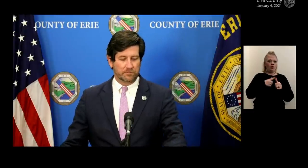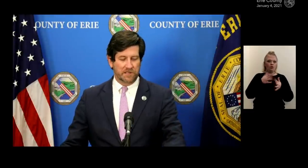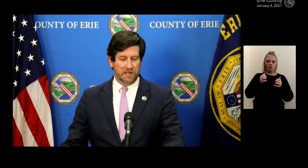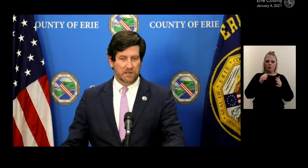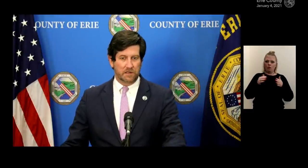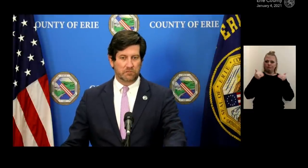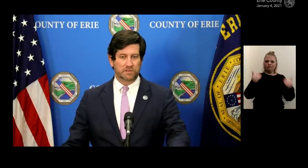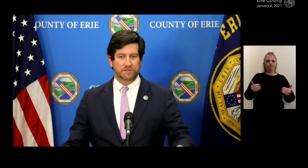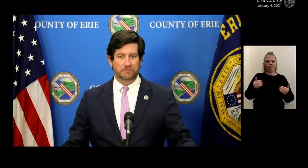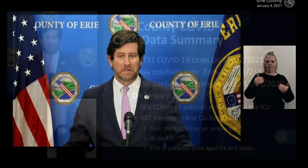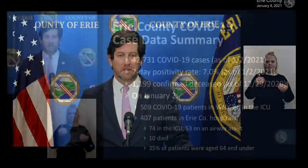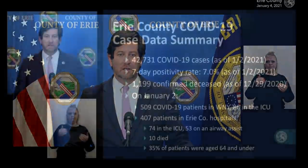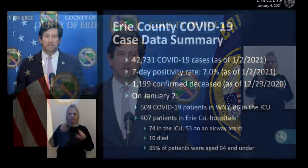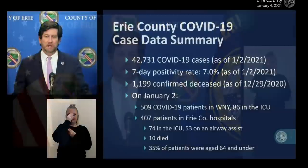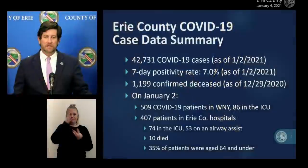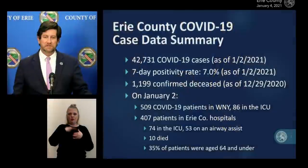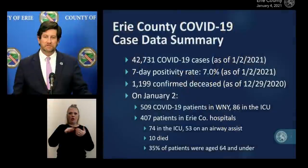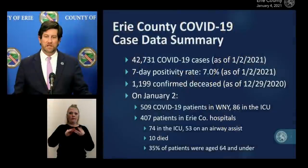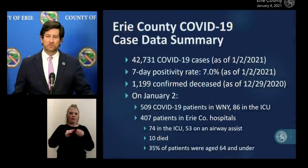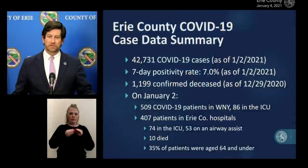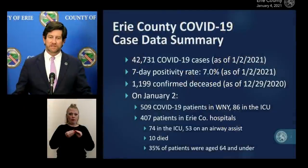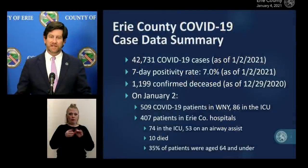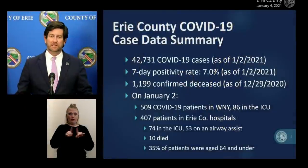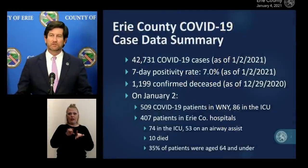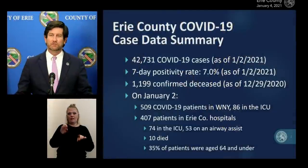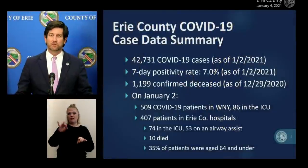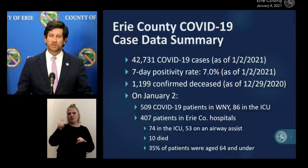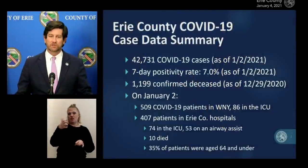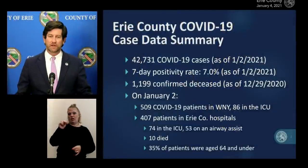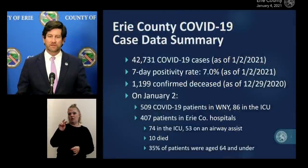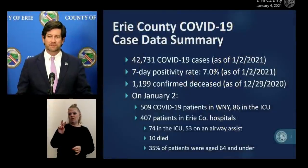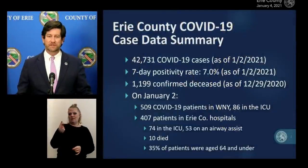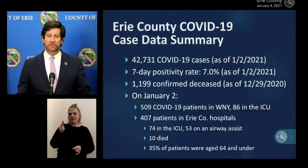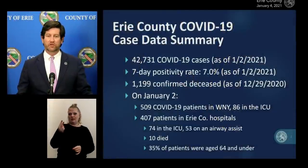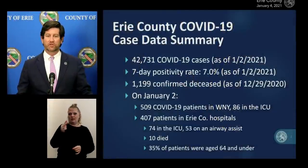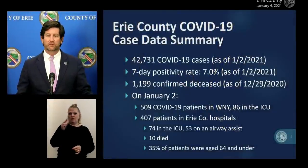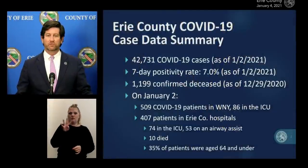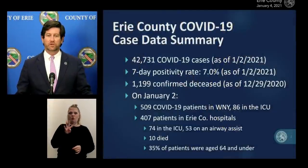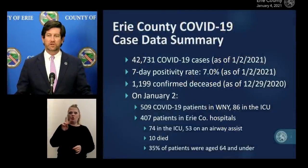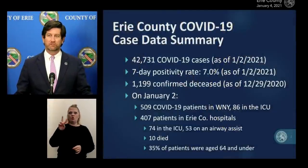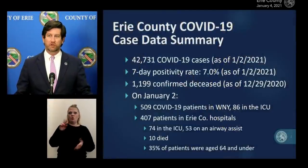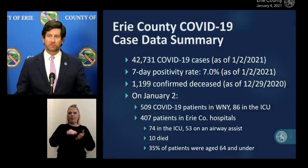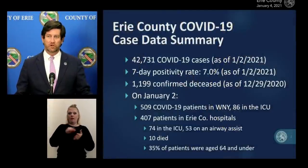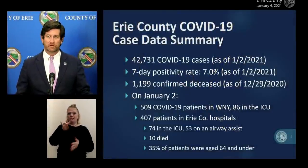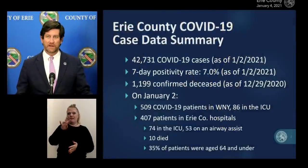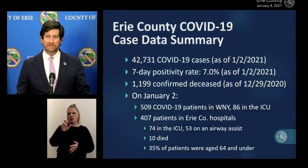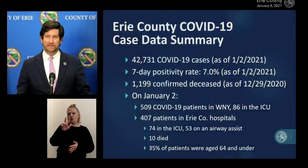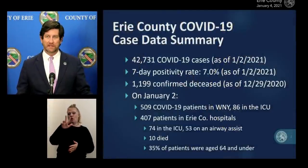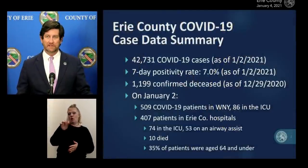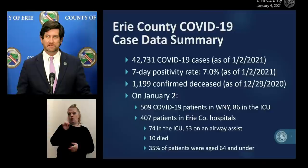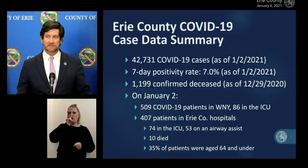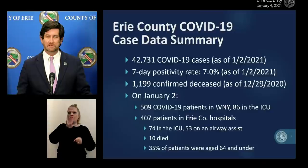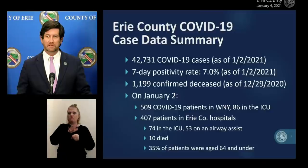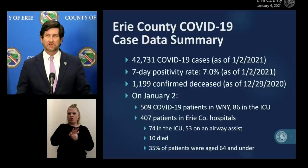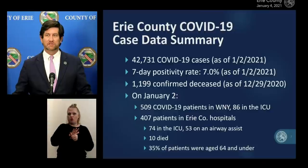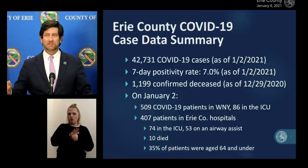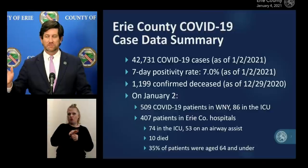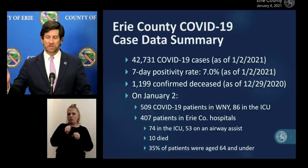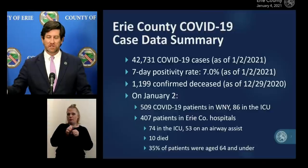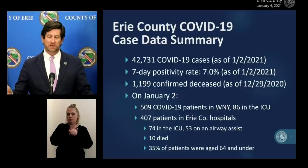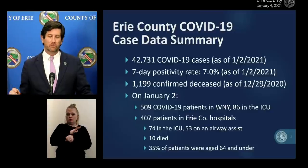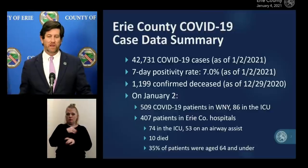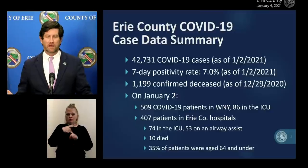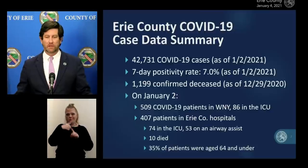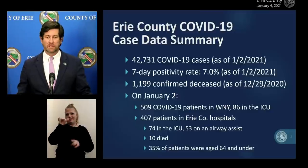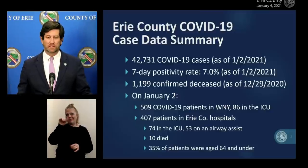into an update on our numbers. As of January 2nd, there are 42,731 confirmed COVID-19 cases since